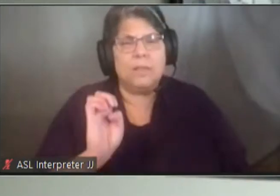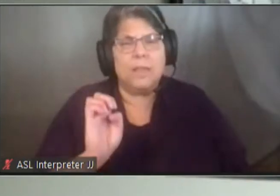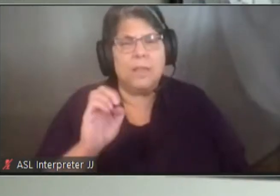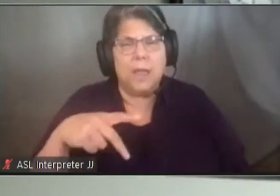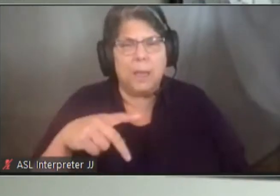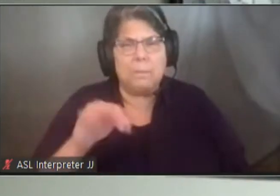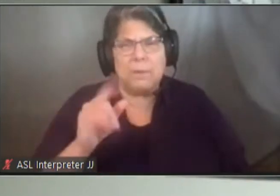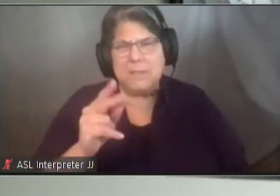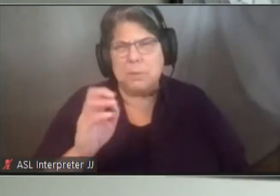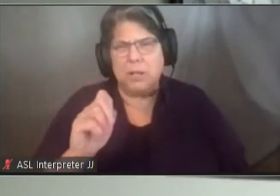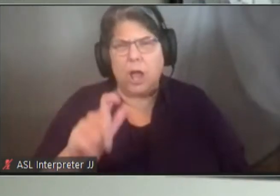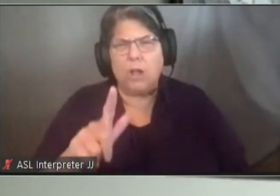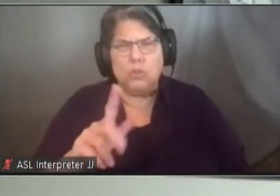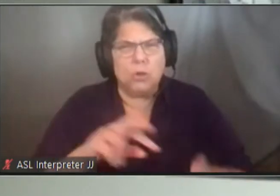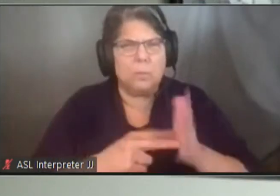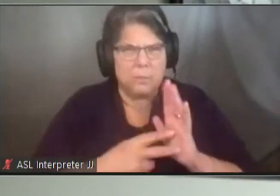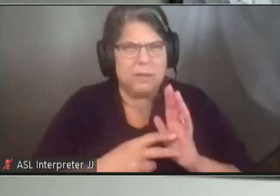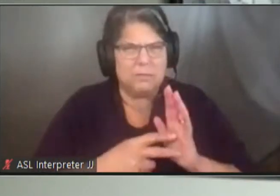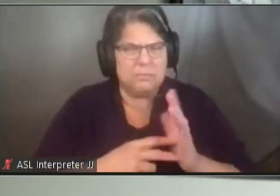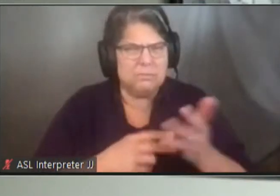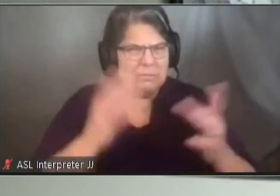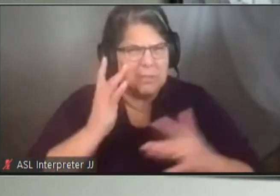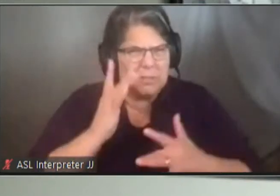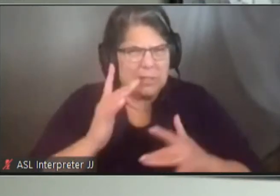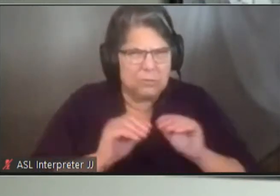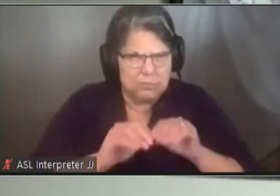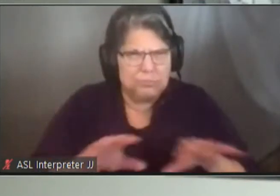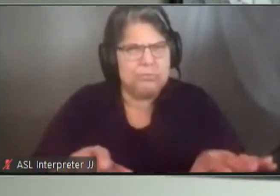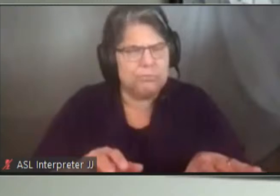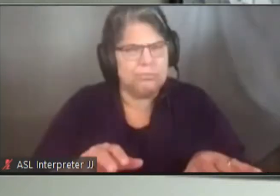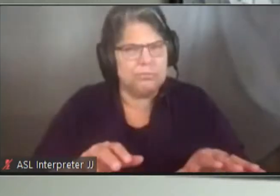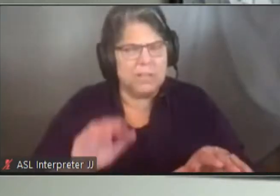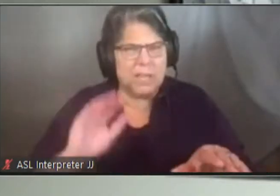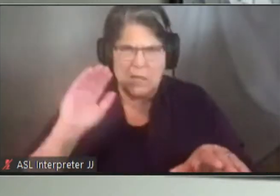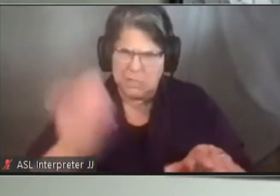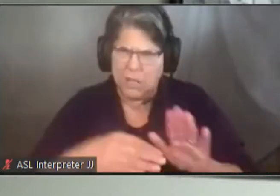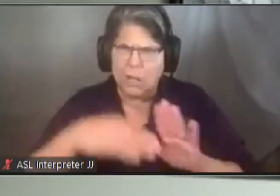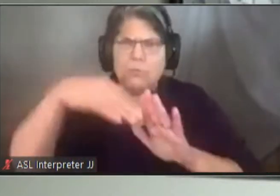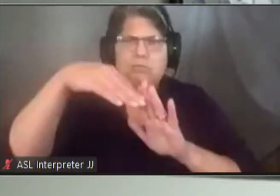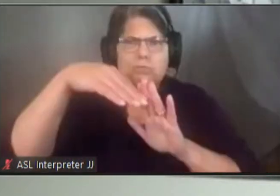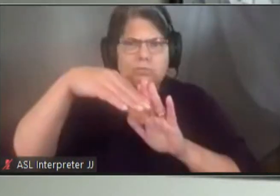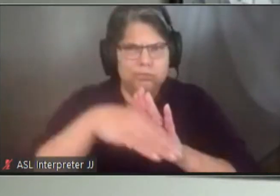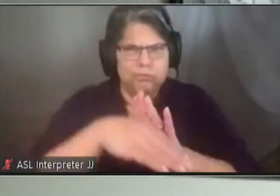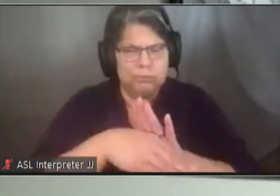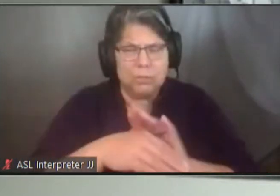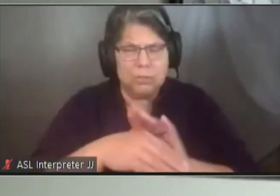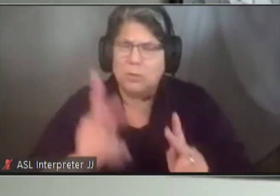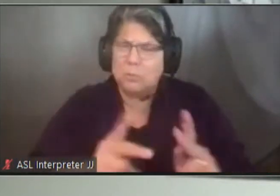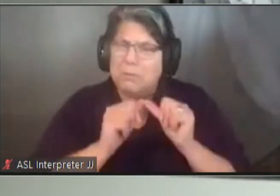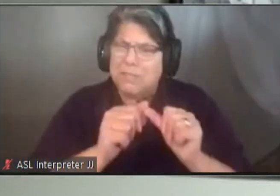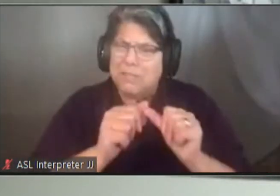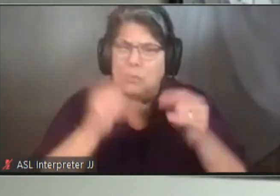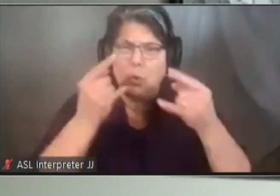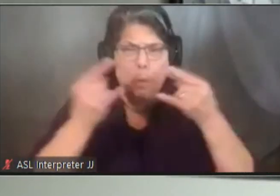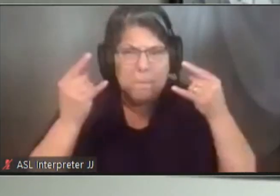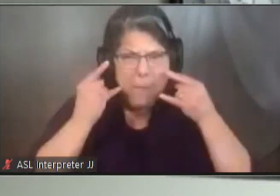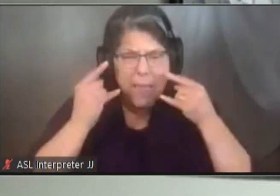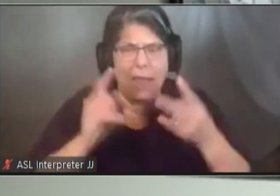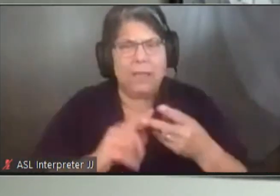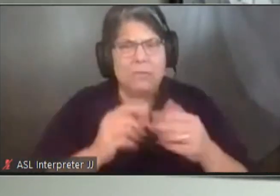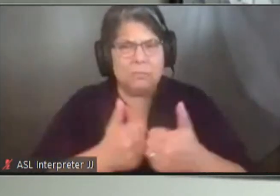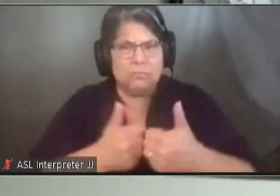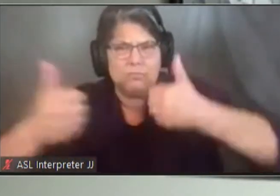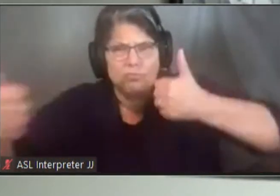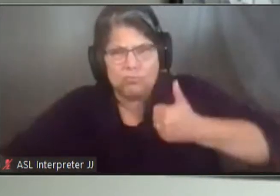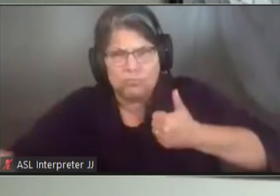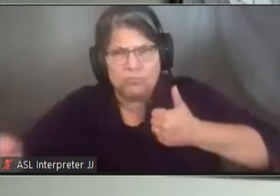is showing a very significant decline. So if we can keep up our masking and social distancing and hygiene and keep getting